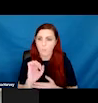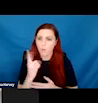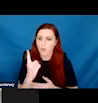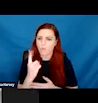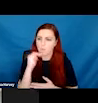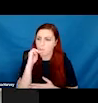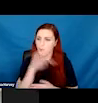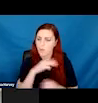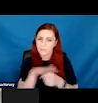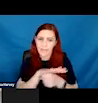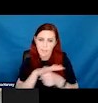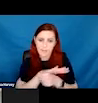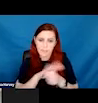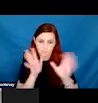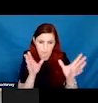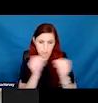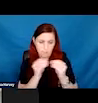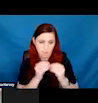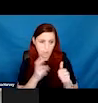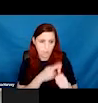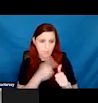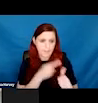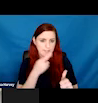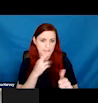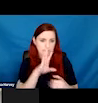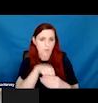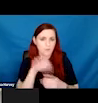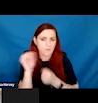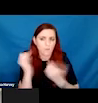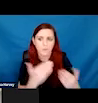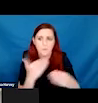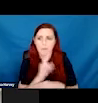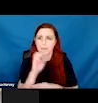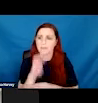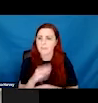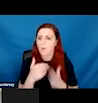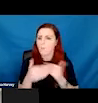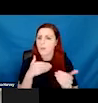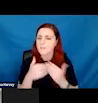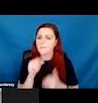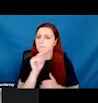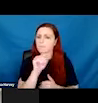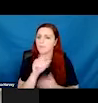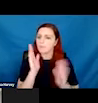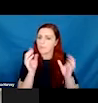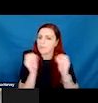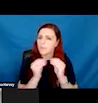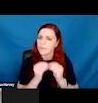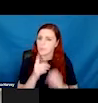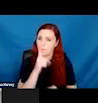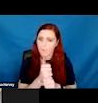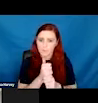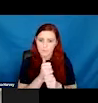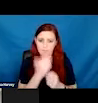key areas that was mentioned earlier in the introduction by Tom was the aspect of